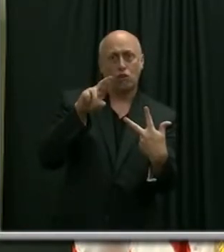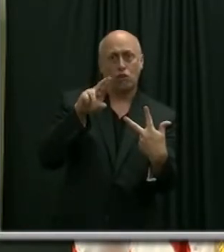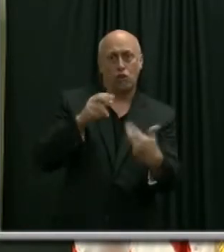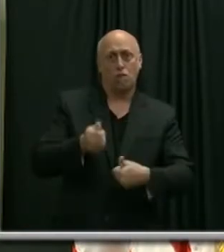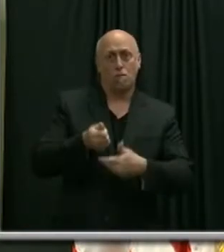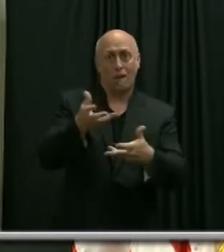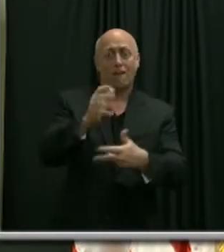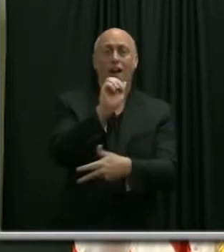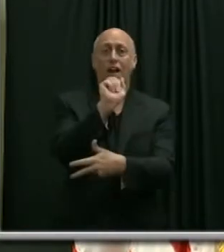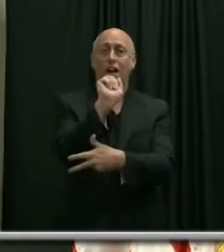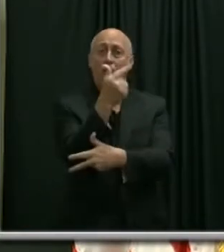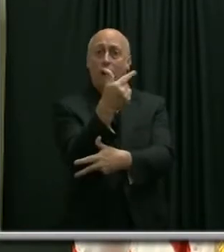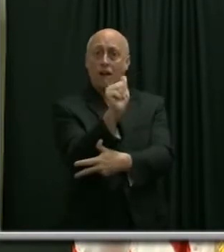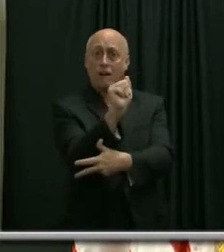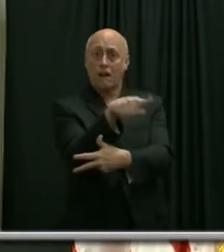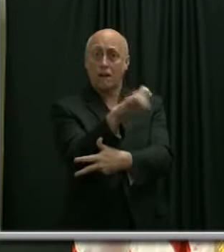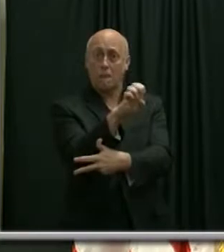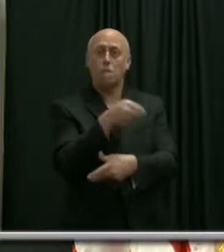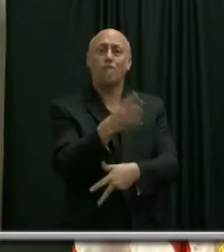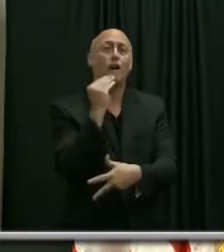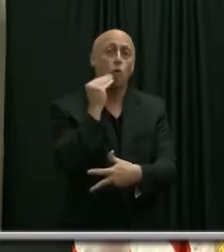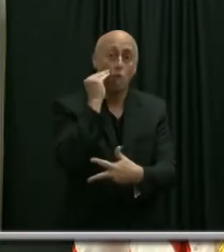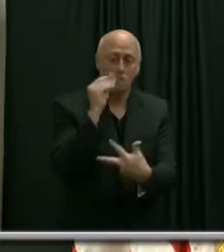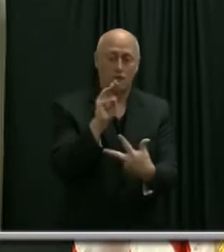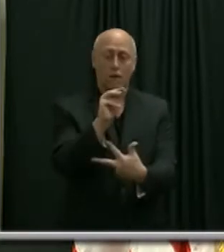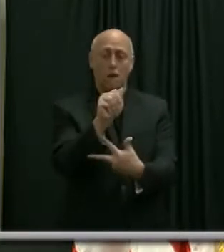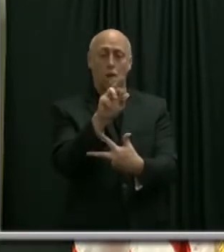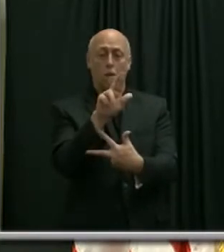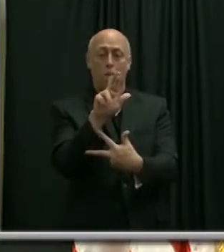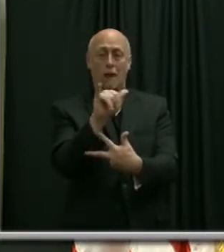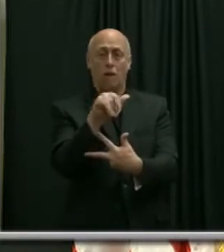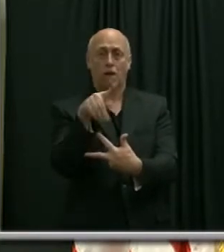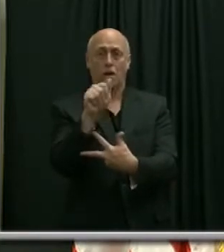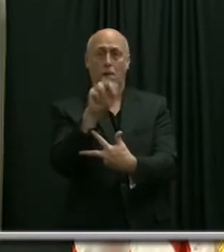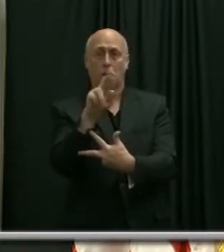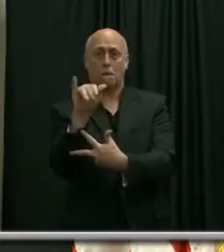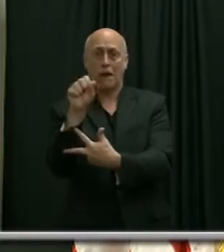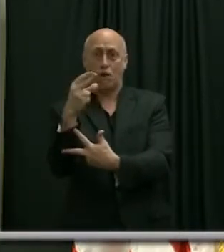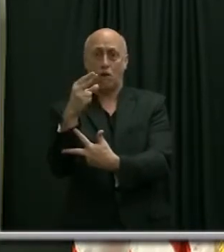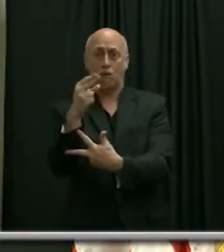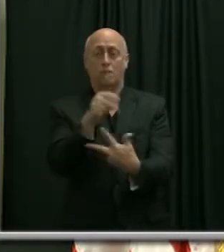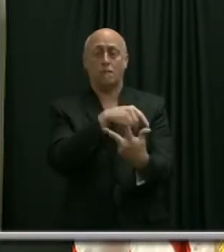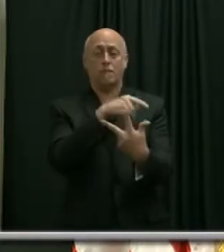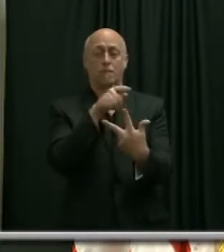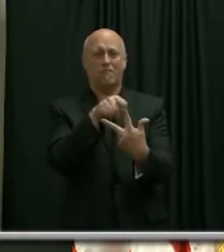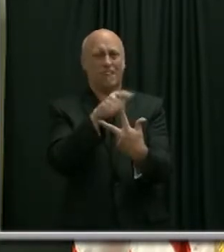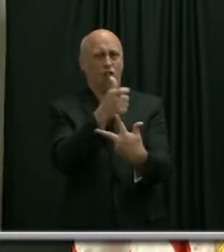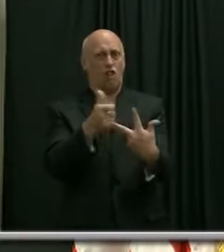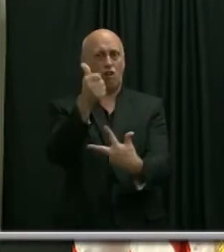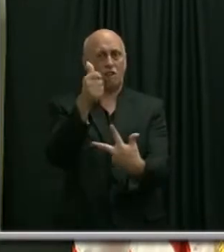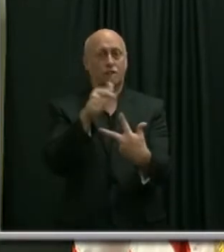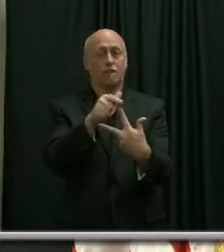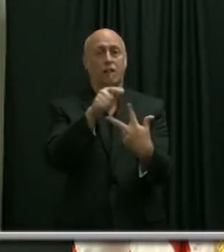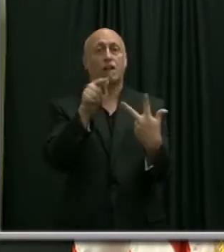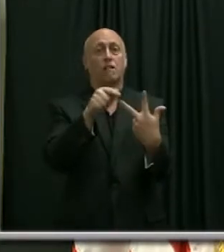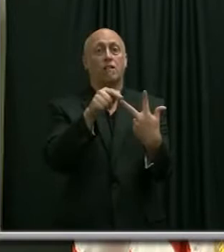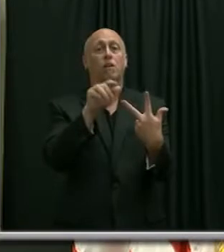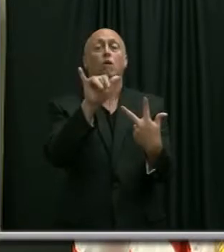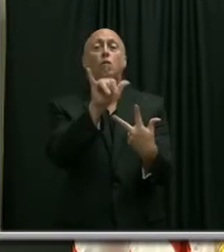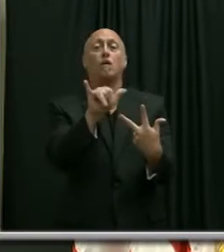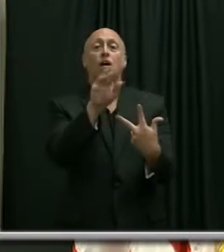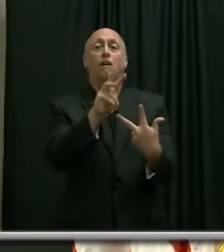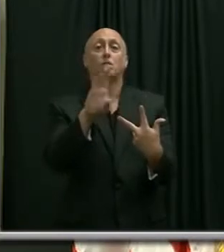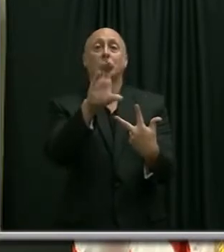Agape, the Mary Parish Center, and Nashville's largest shelter provider, the